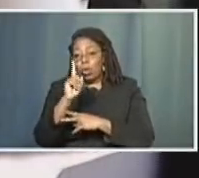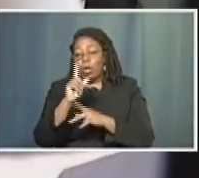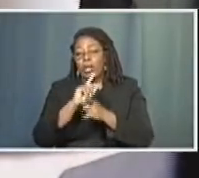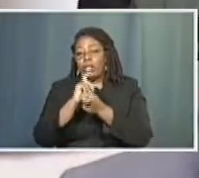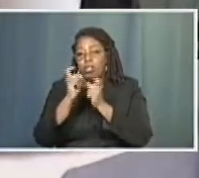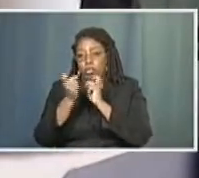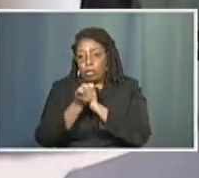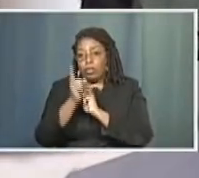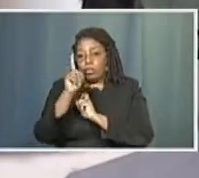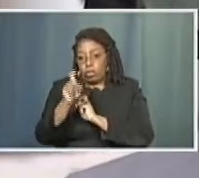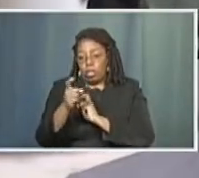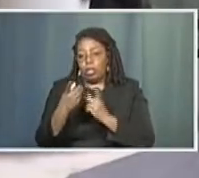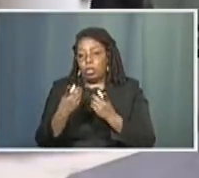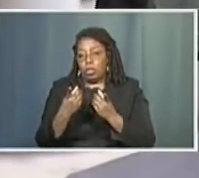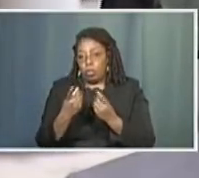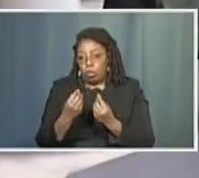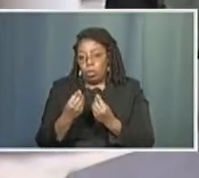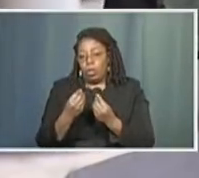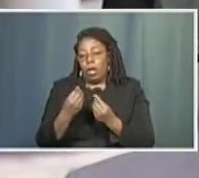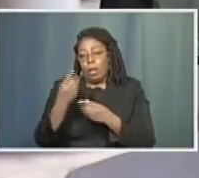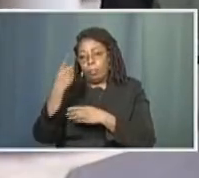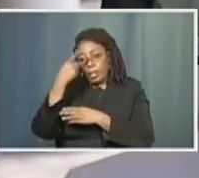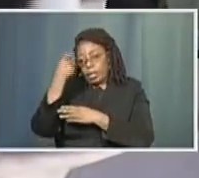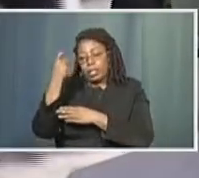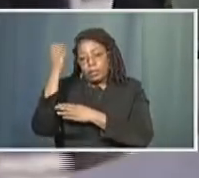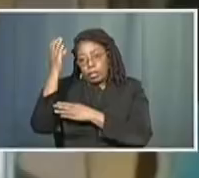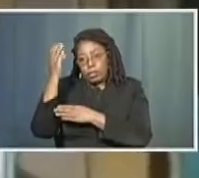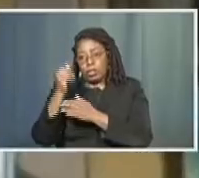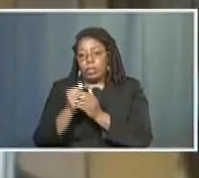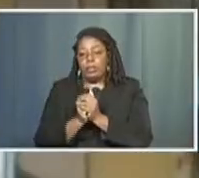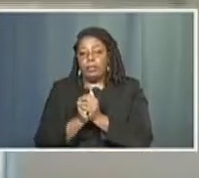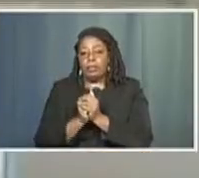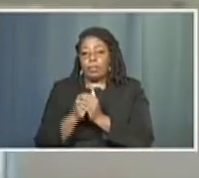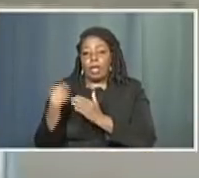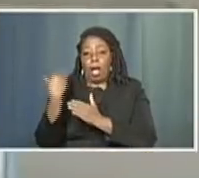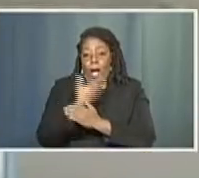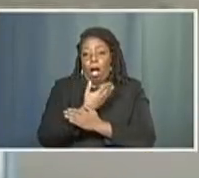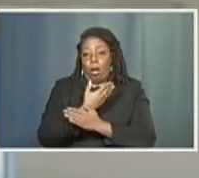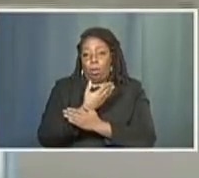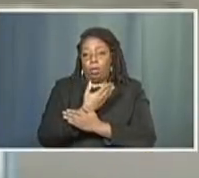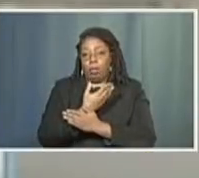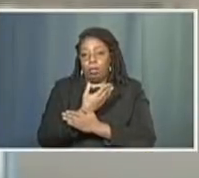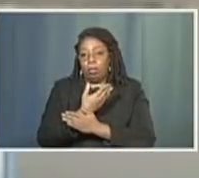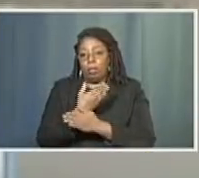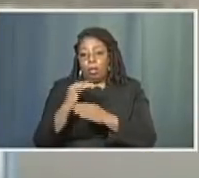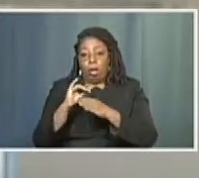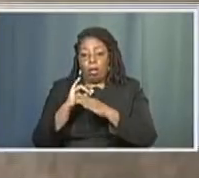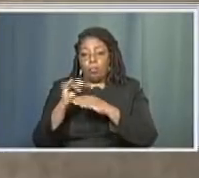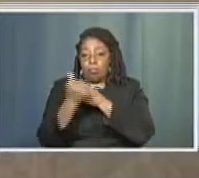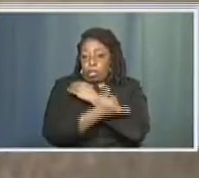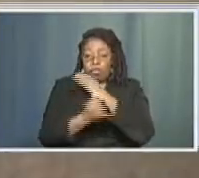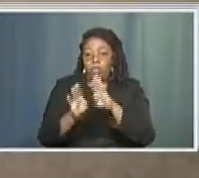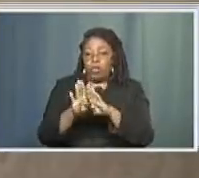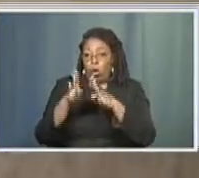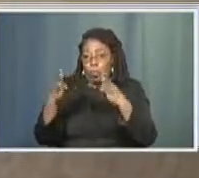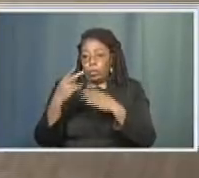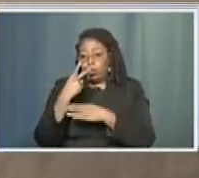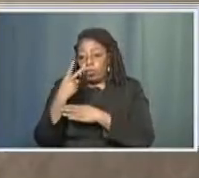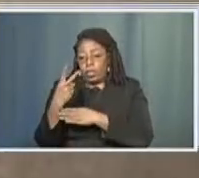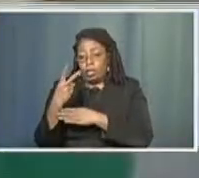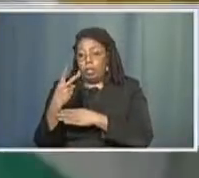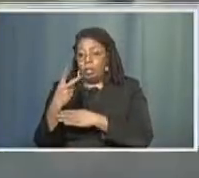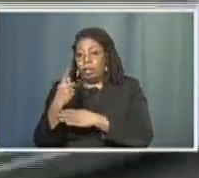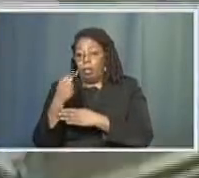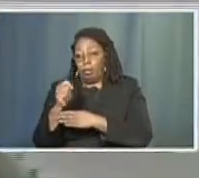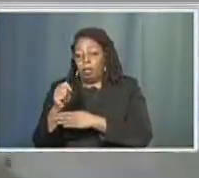be necessary amidst growing concern. Our borders are open. As you look downtown, our tourists are back. There is a